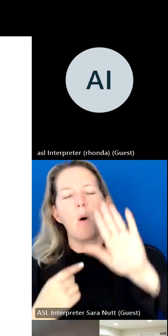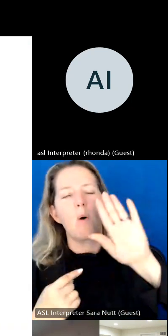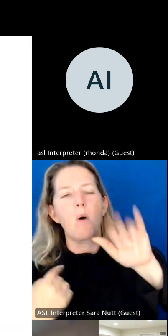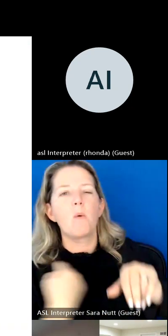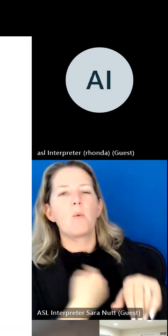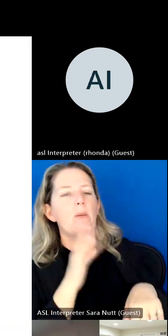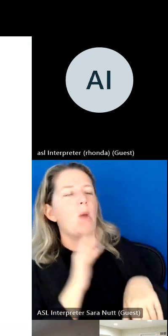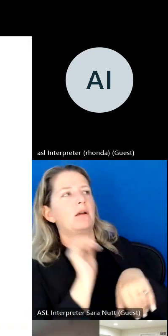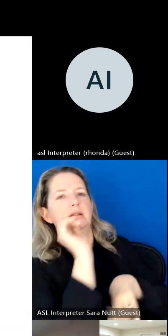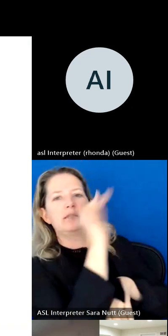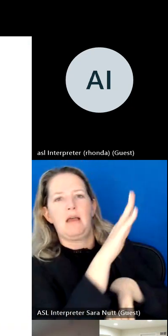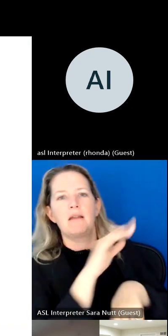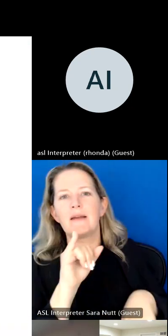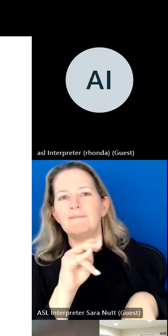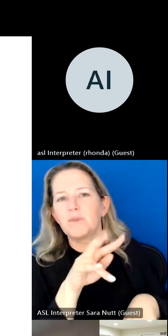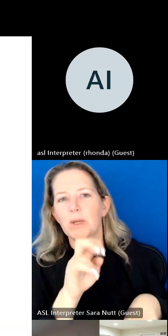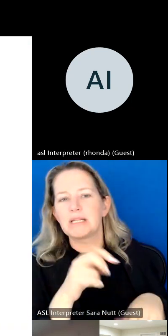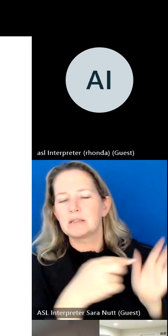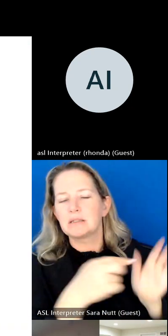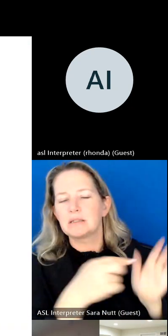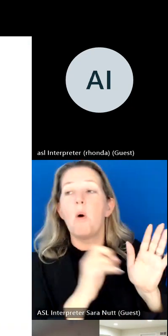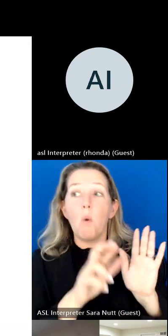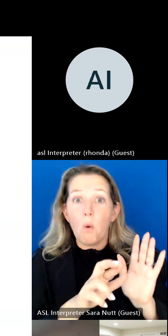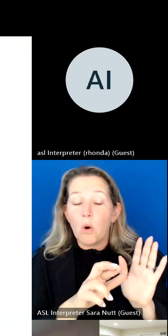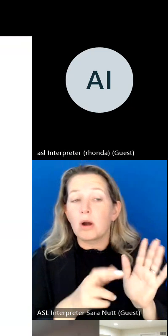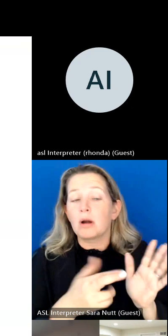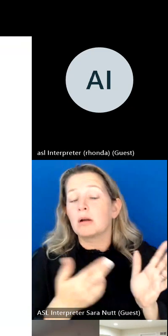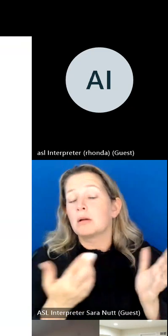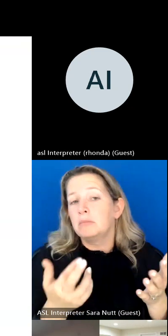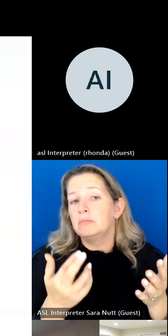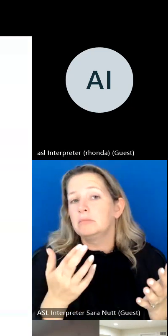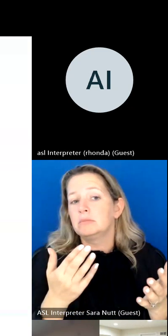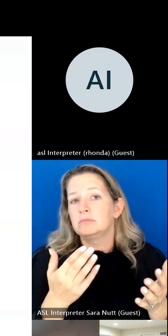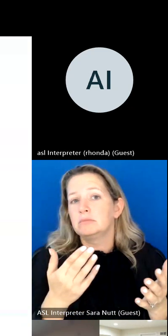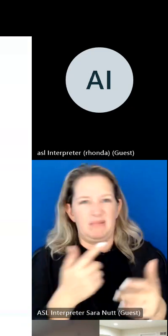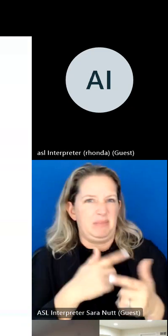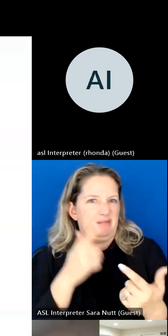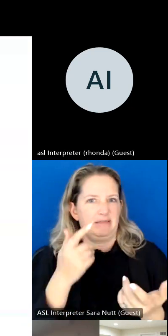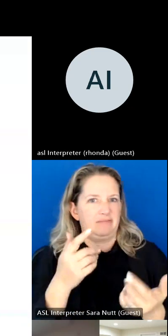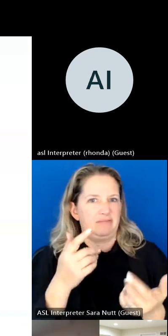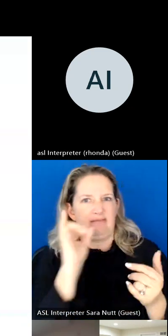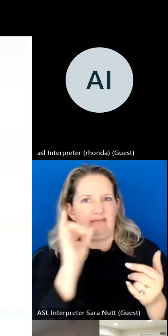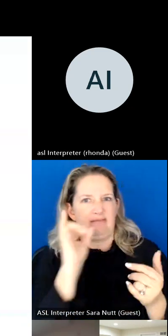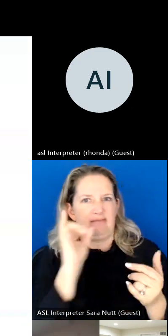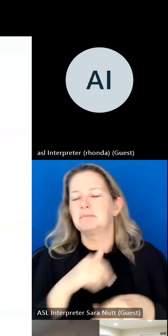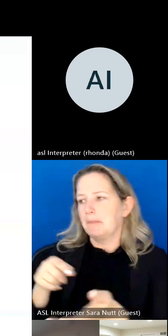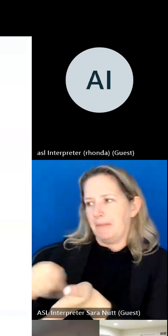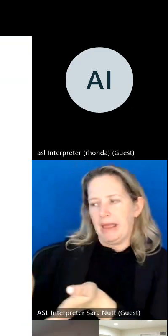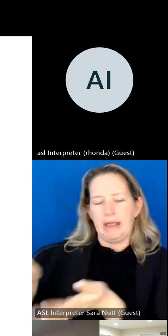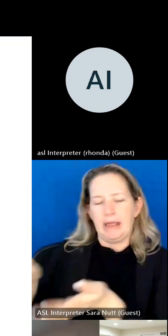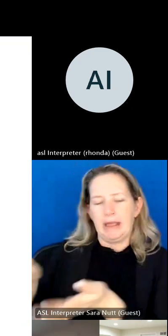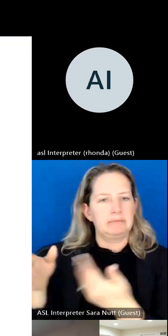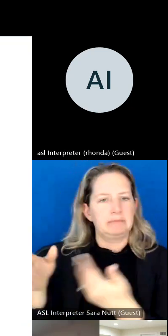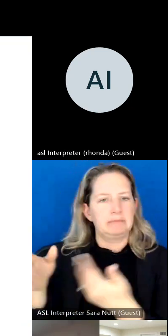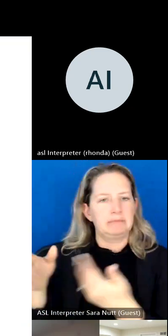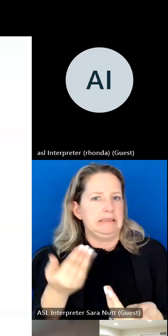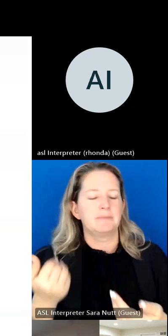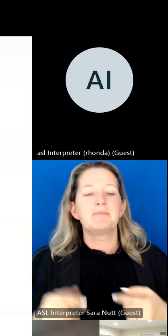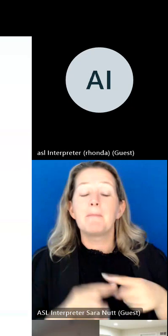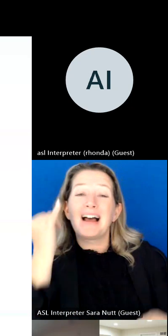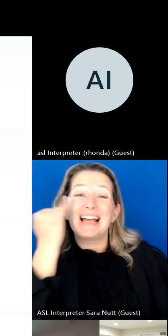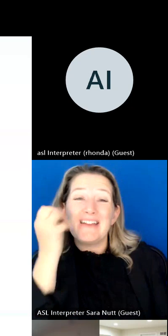paid. But if for some reason Smith says, well, we're not going to invoice that amount. We're for whatever